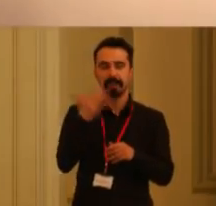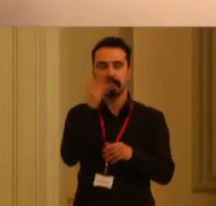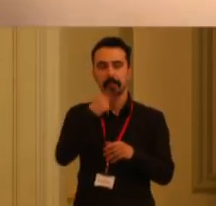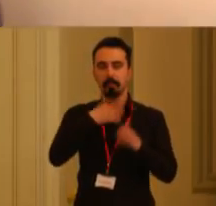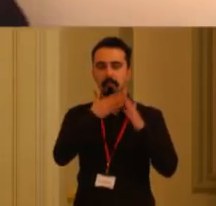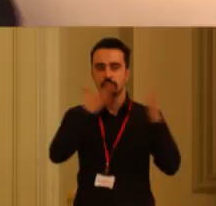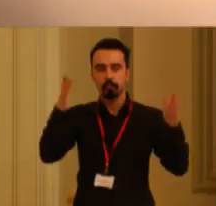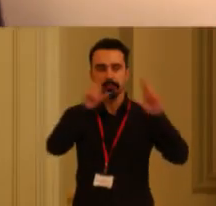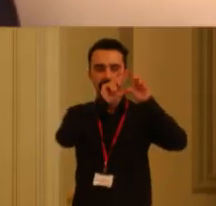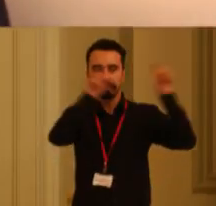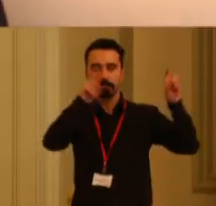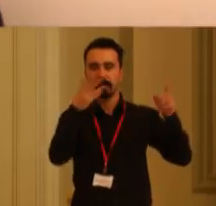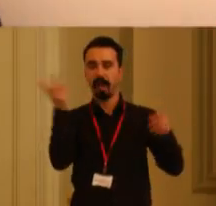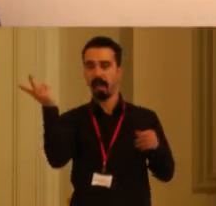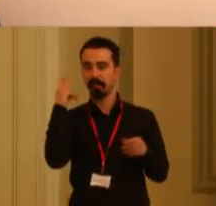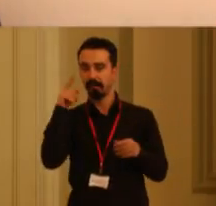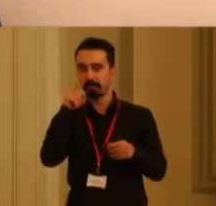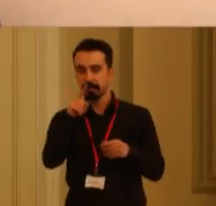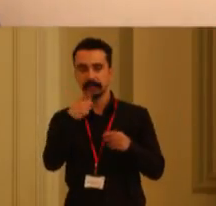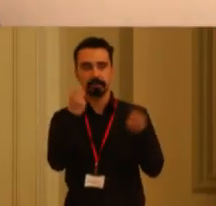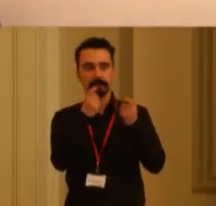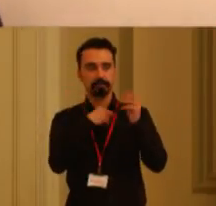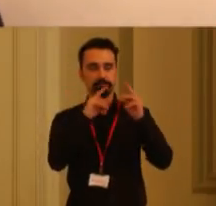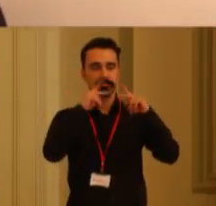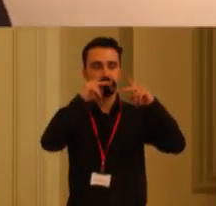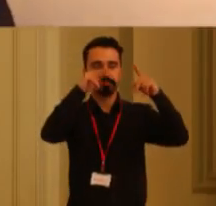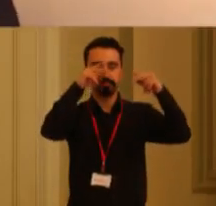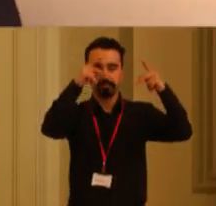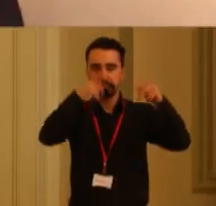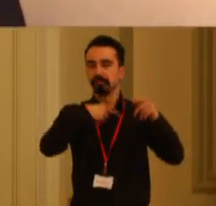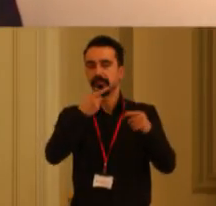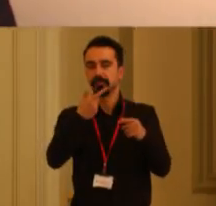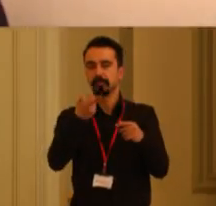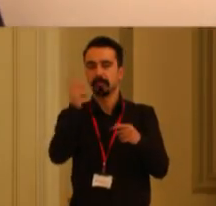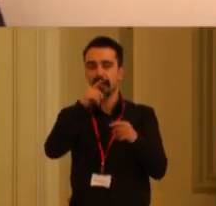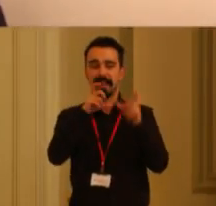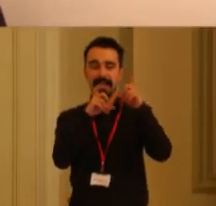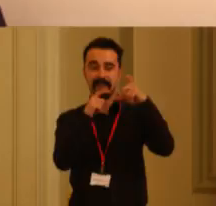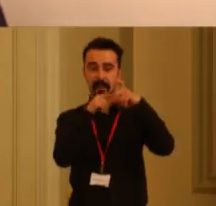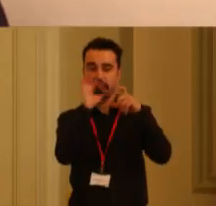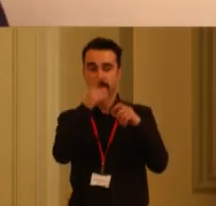big company, in nothing too fancy, too posh.